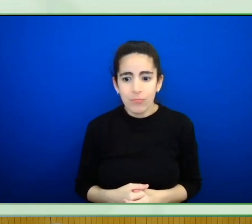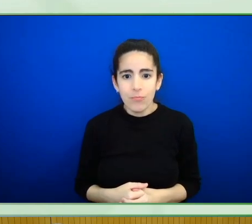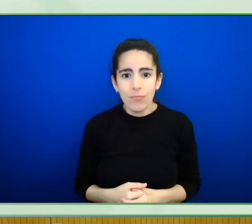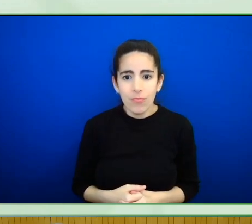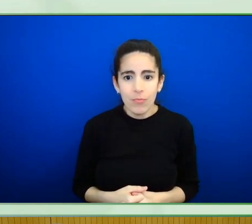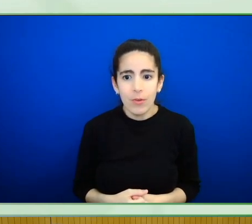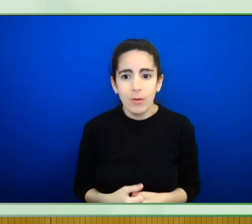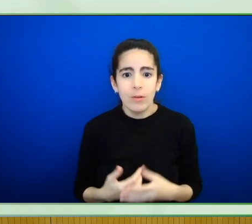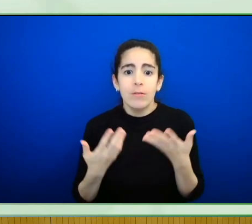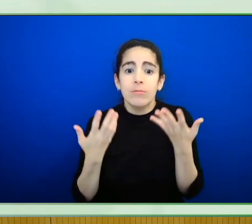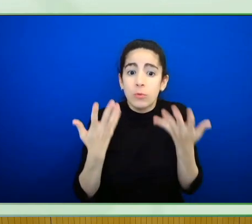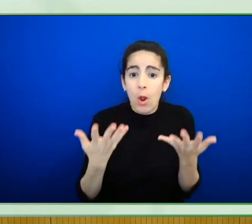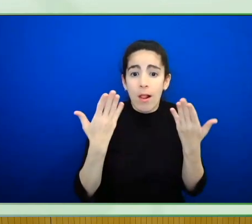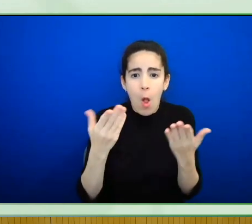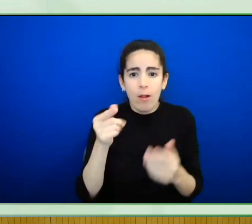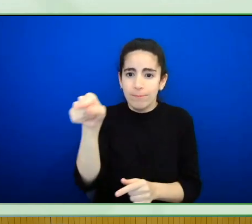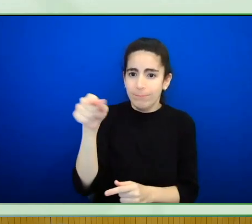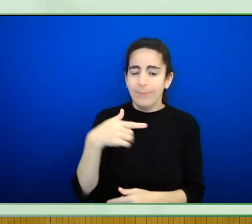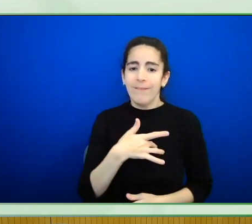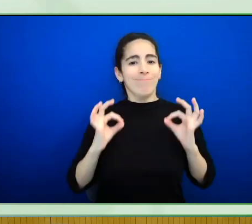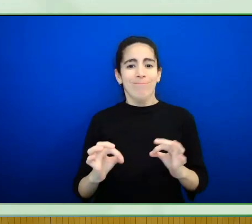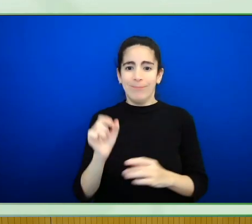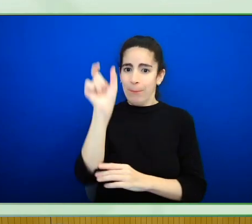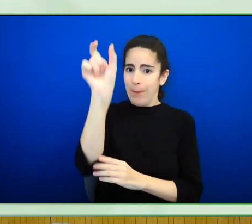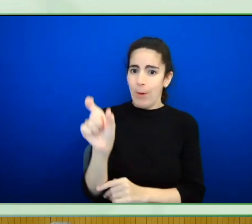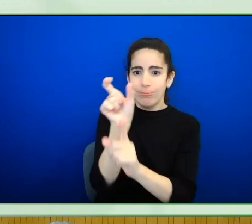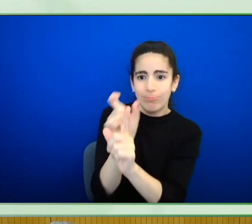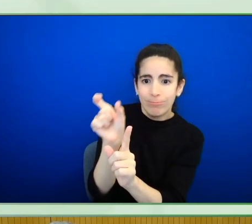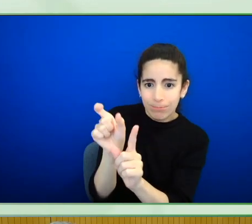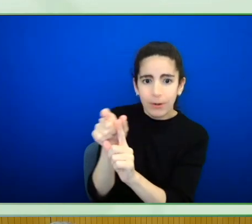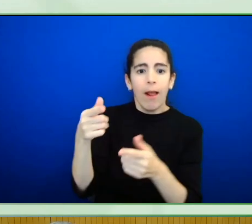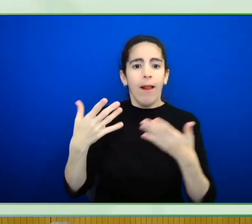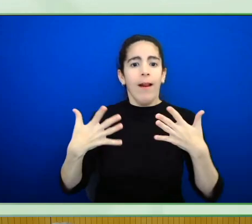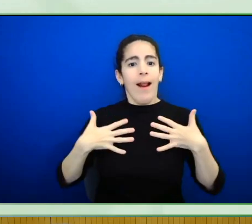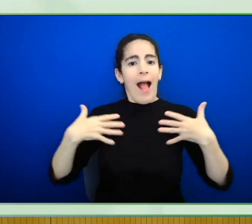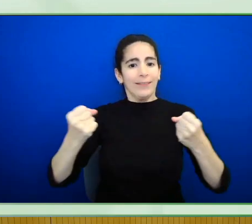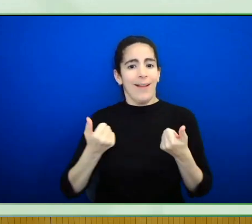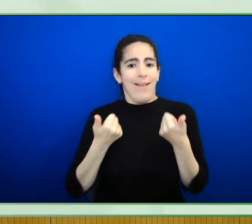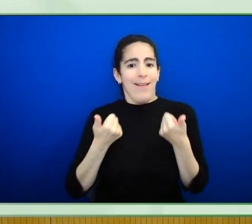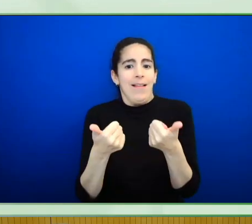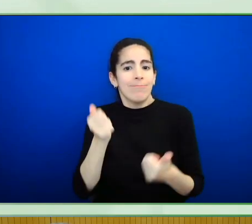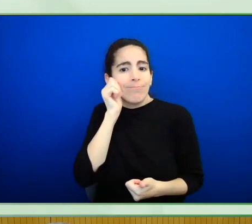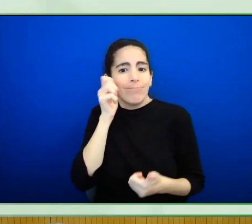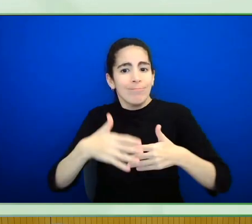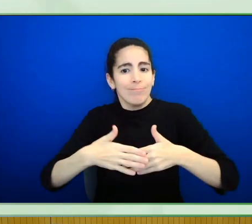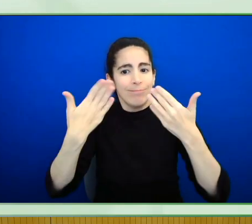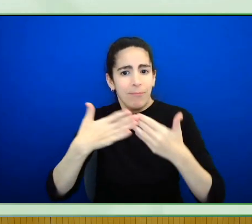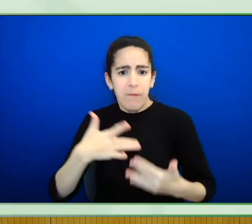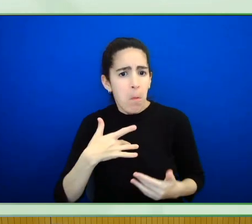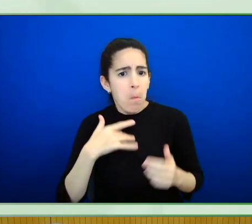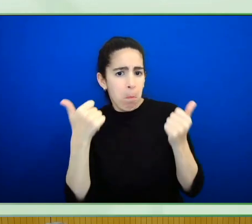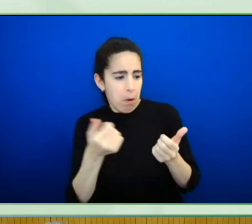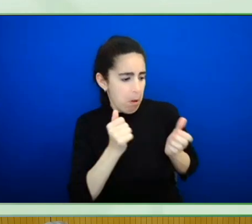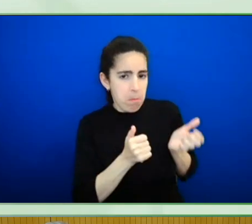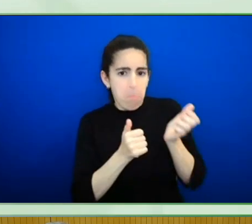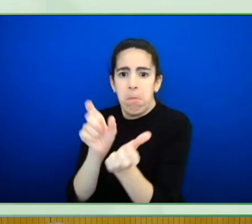care technique that they can easily screen the masses in the community, in their